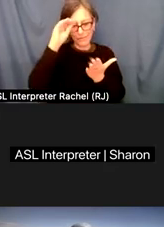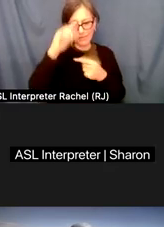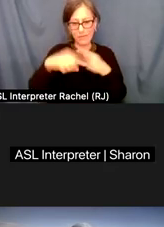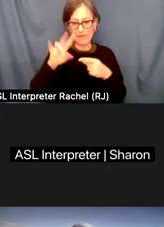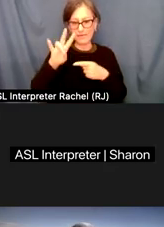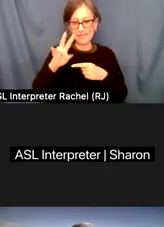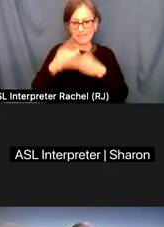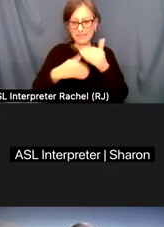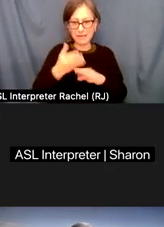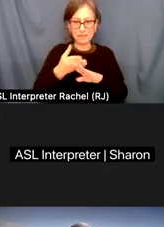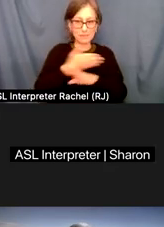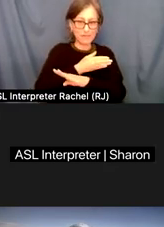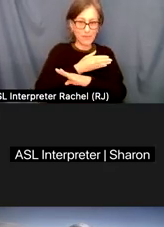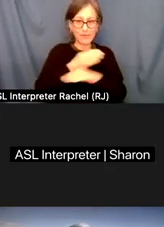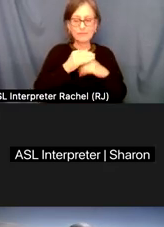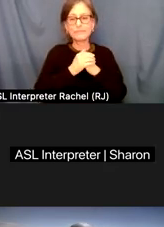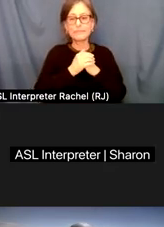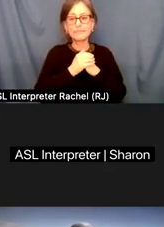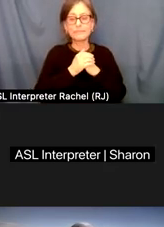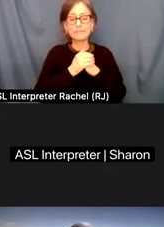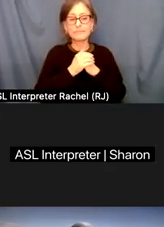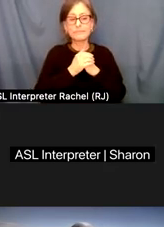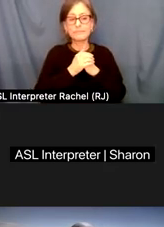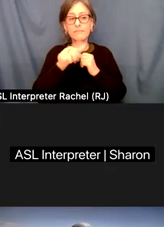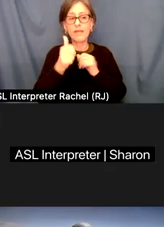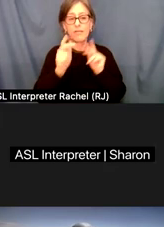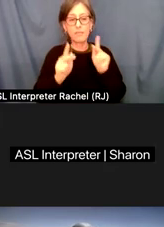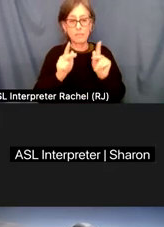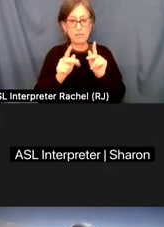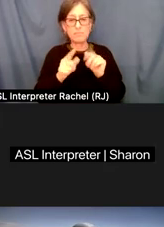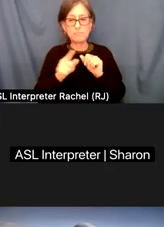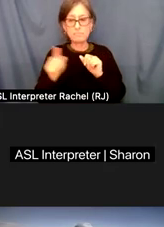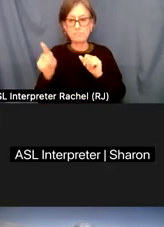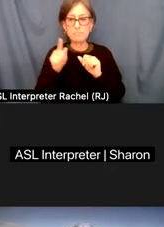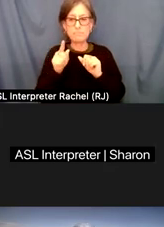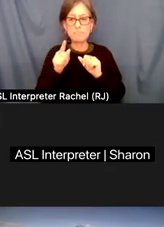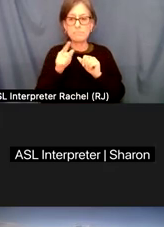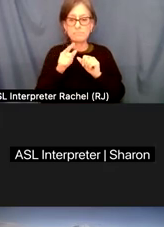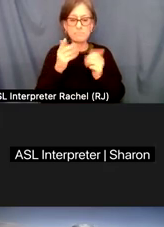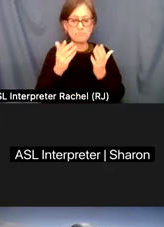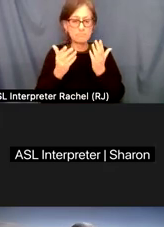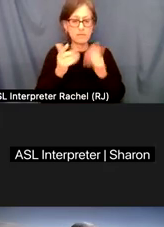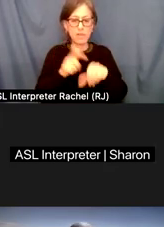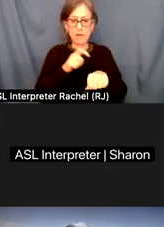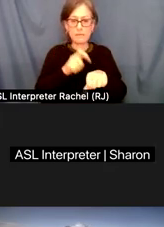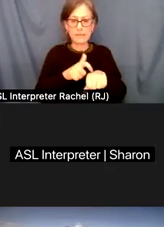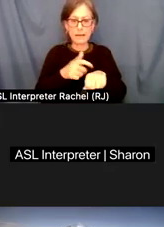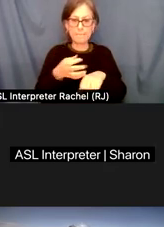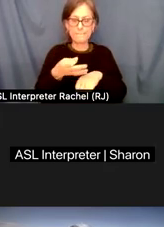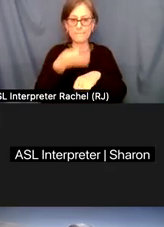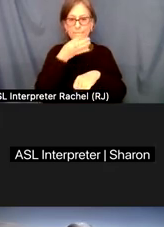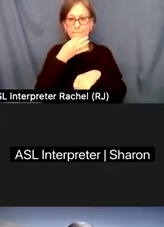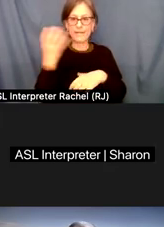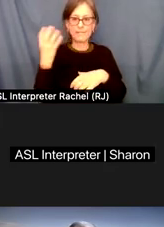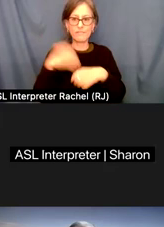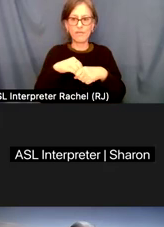safety before. For many of you, we know are longtime experts and